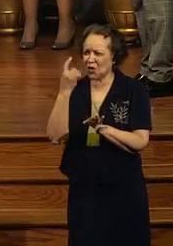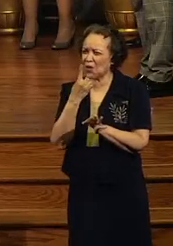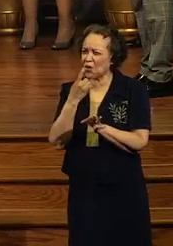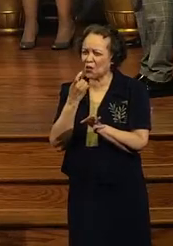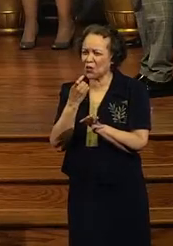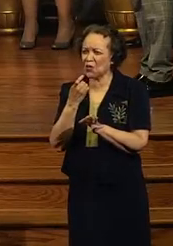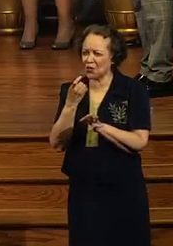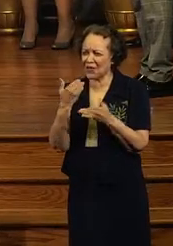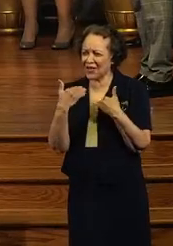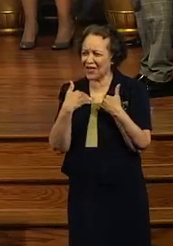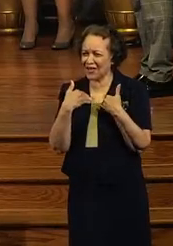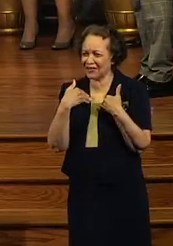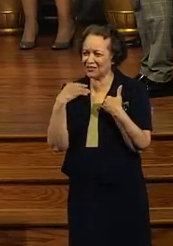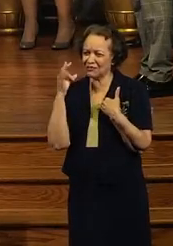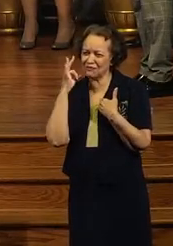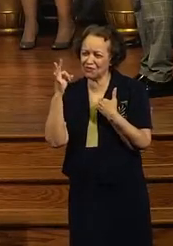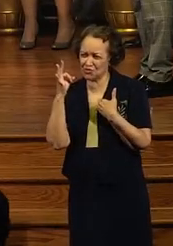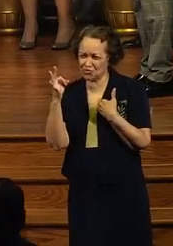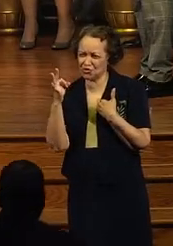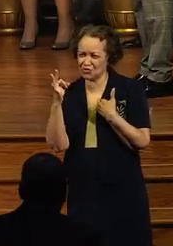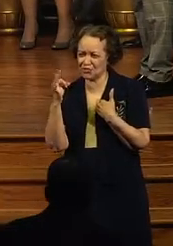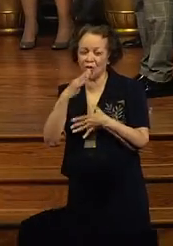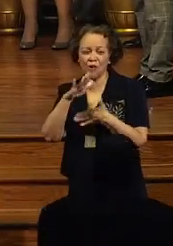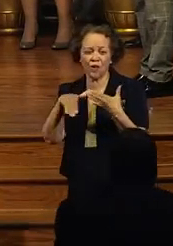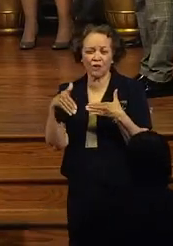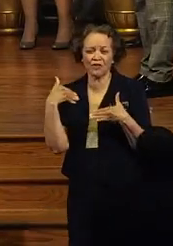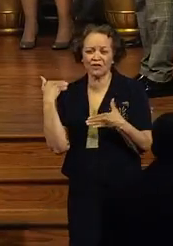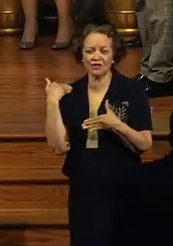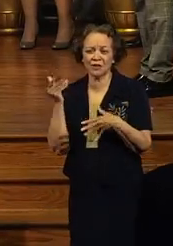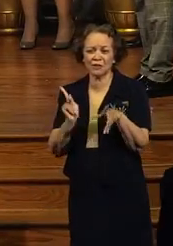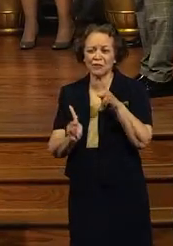young people in the audience, would you stand?